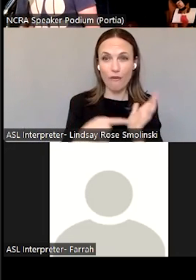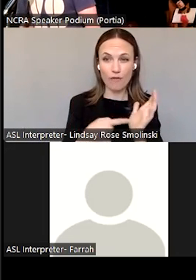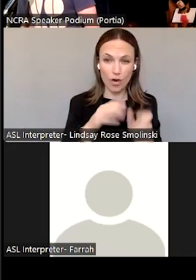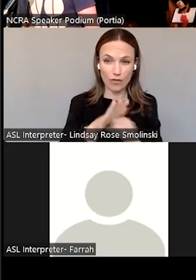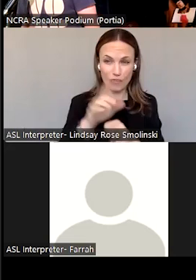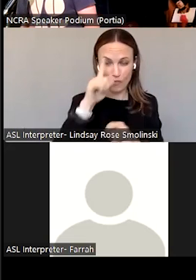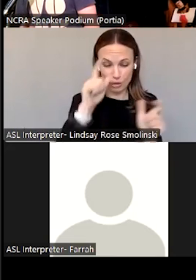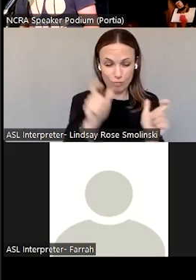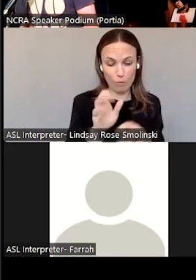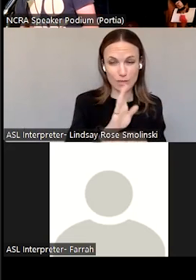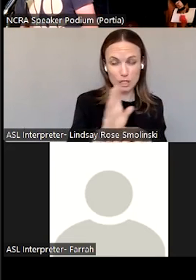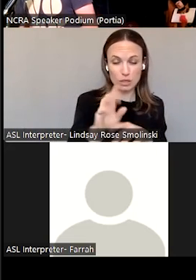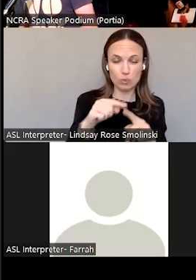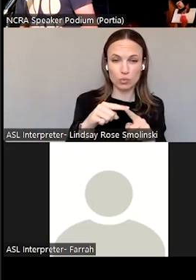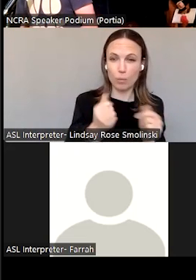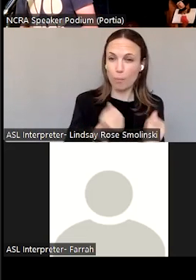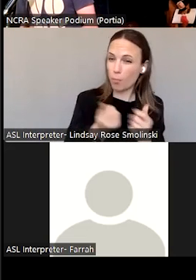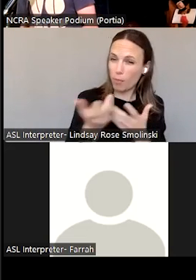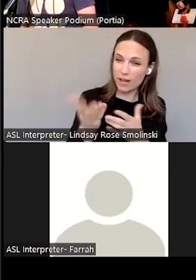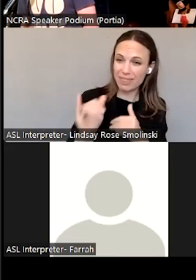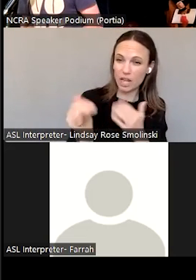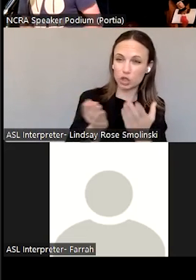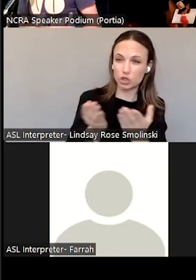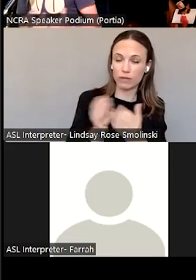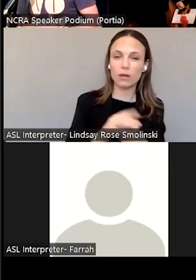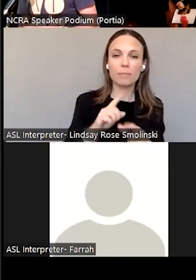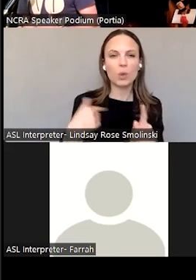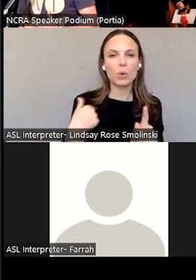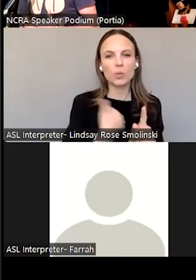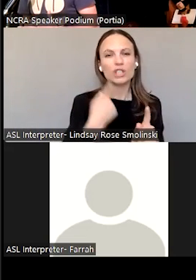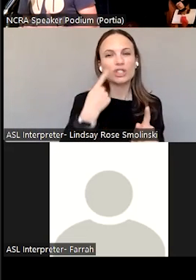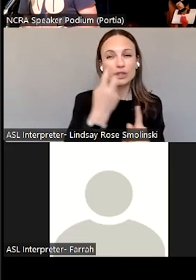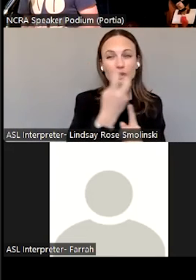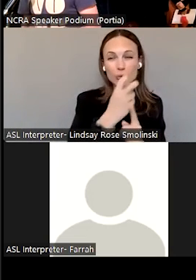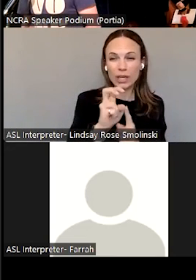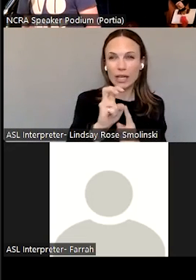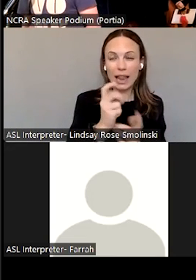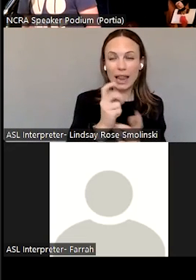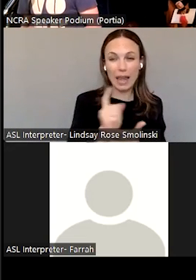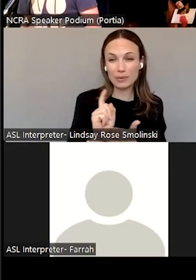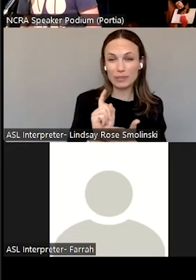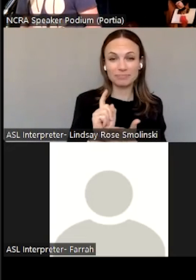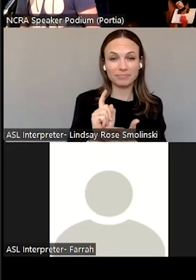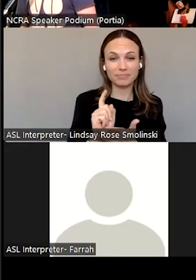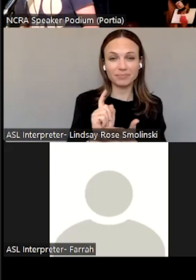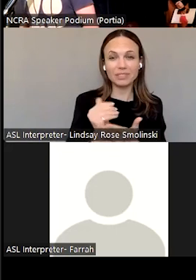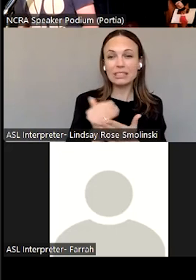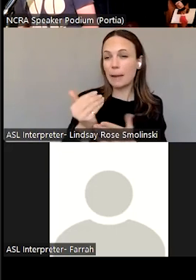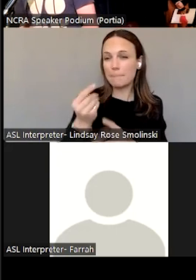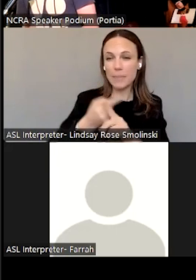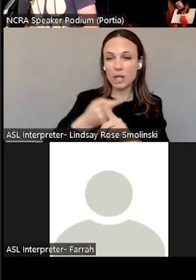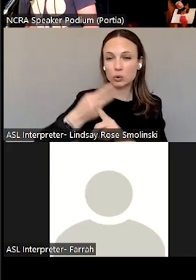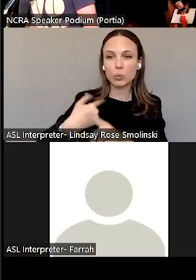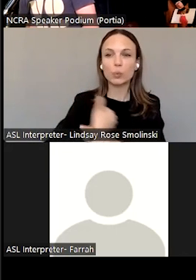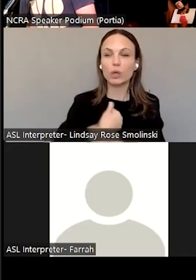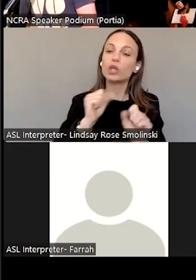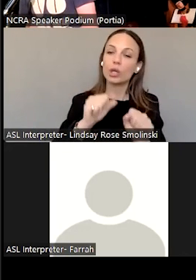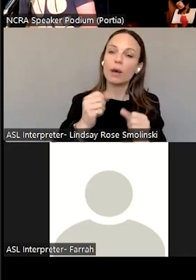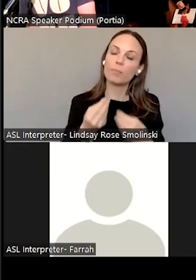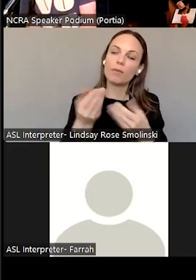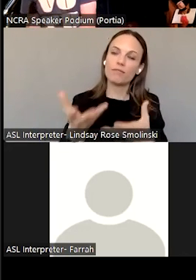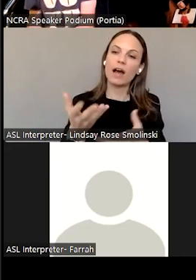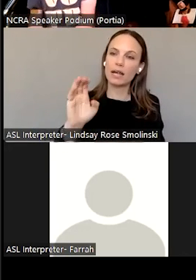small business to provide that service, but we just switched ours this last week. And so in the next month or two, we will be able to provide